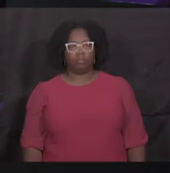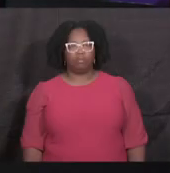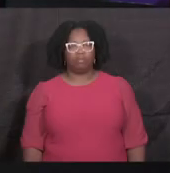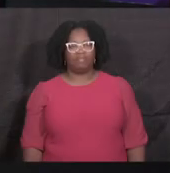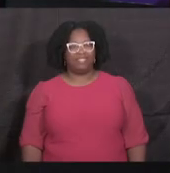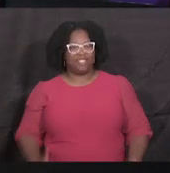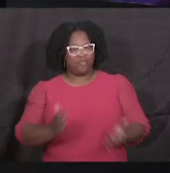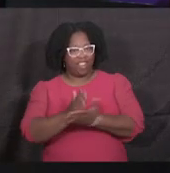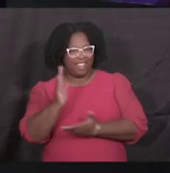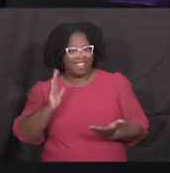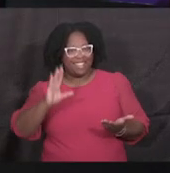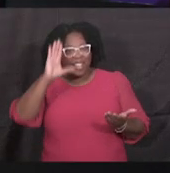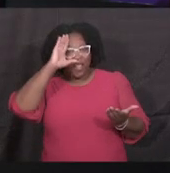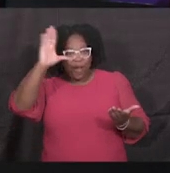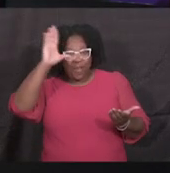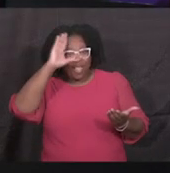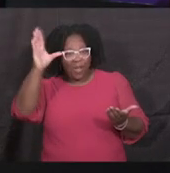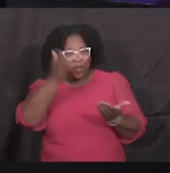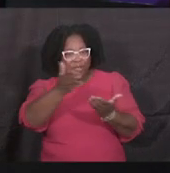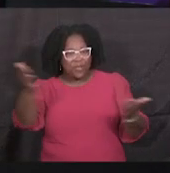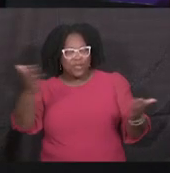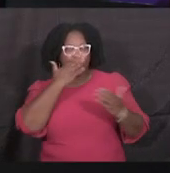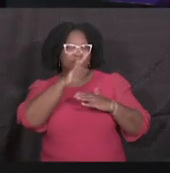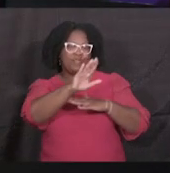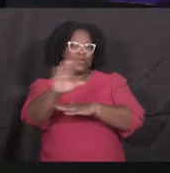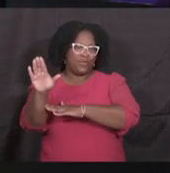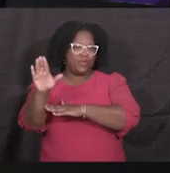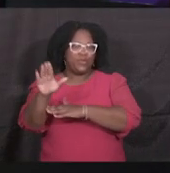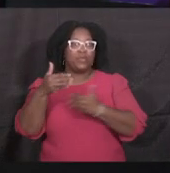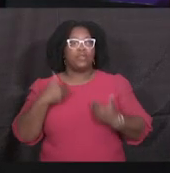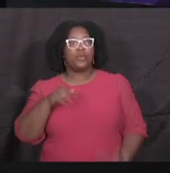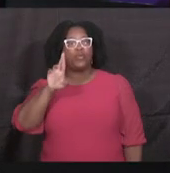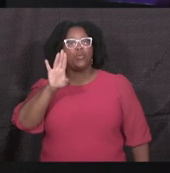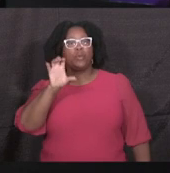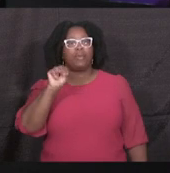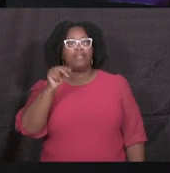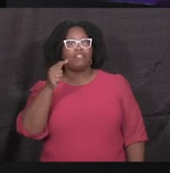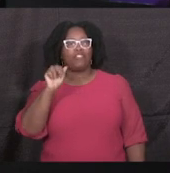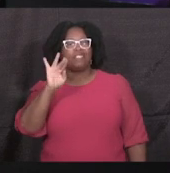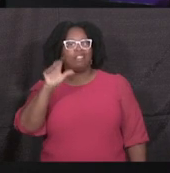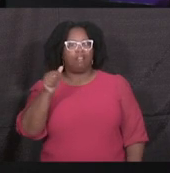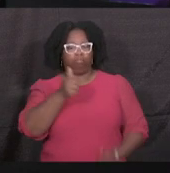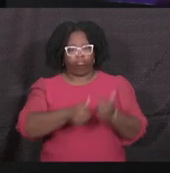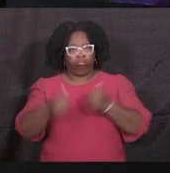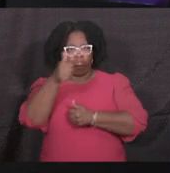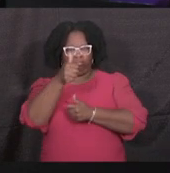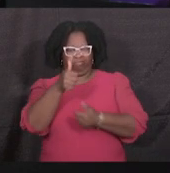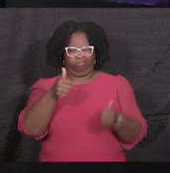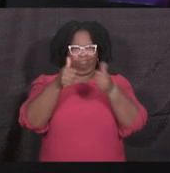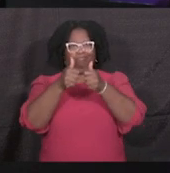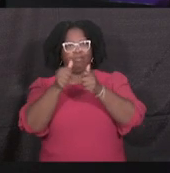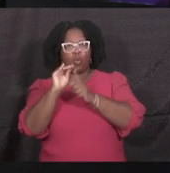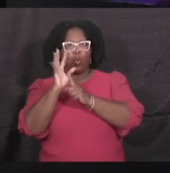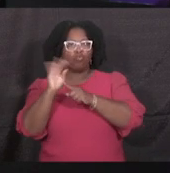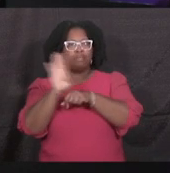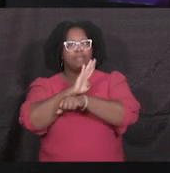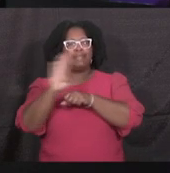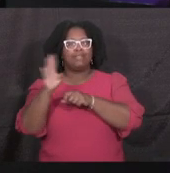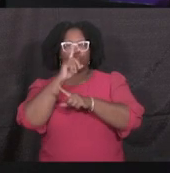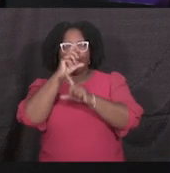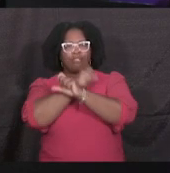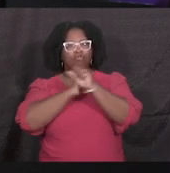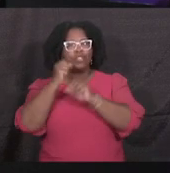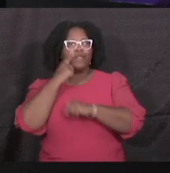All right. Hello, hello, and good afternoon. I'm Ruben Garcia, co-head of Cultural Business Strategy at Creative Artist